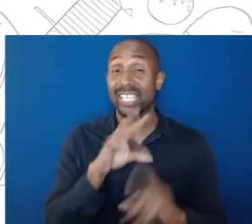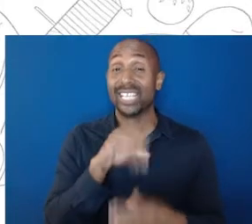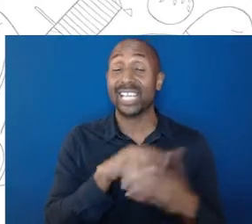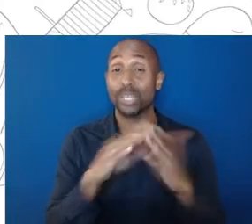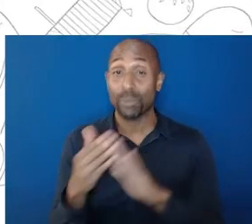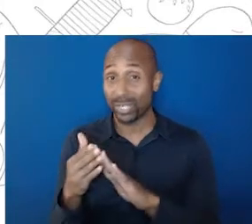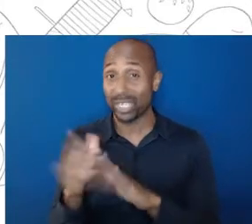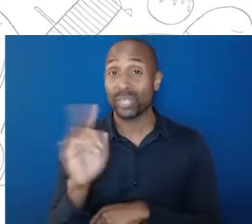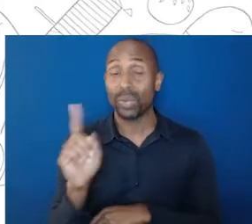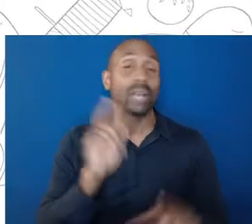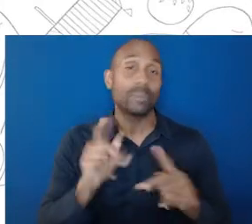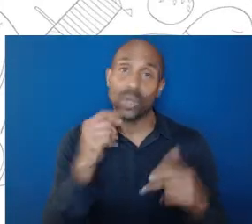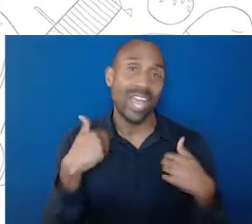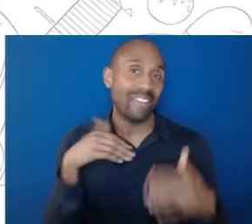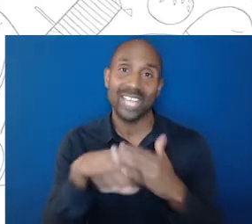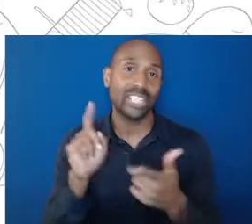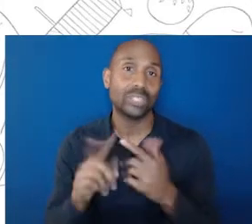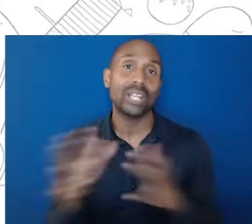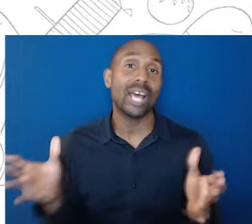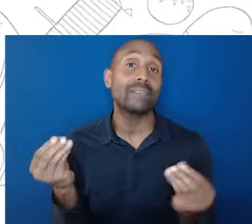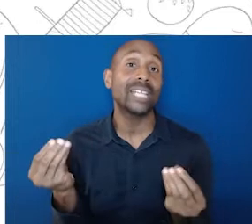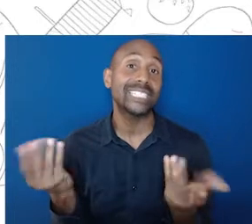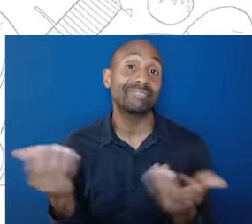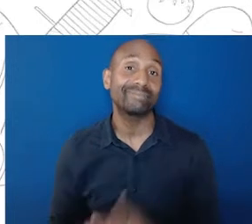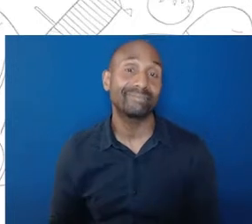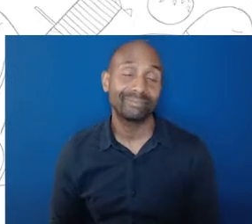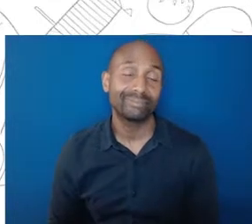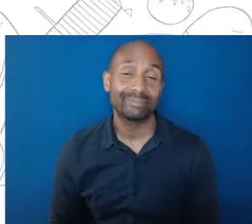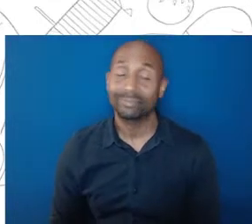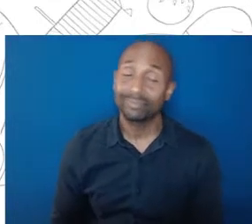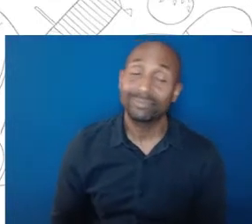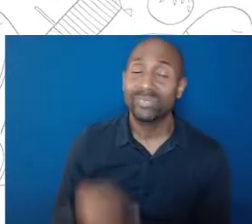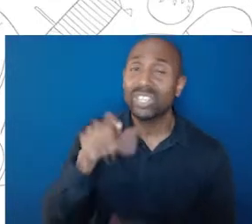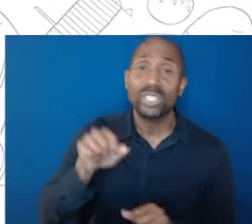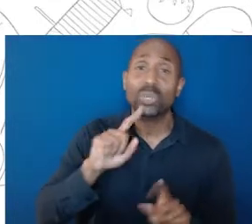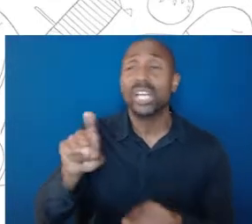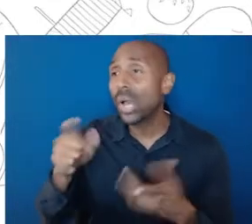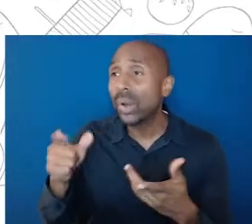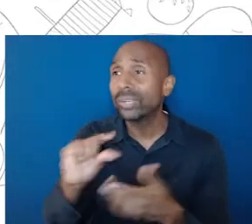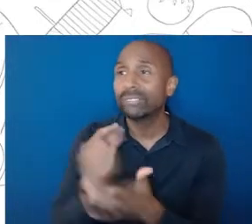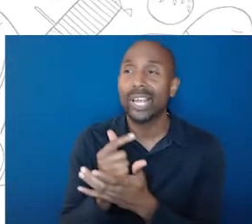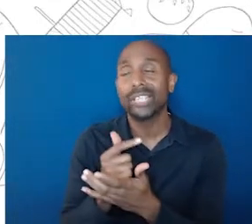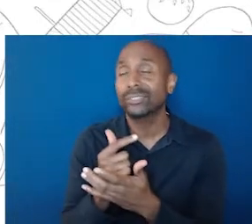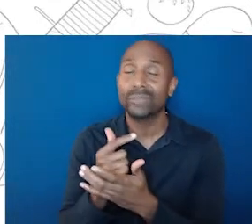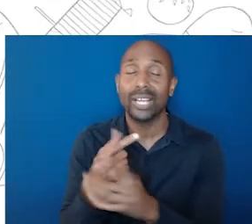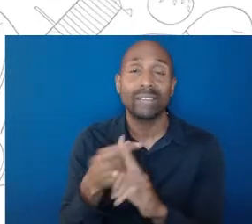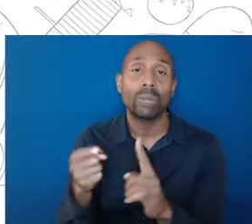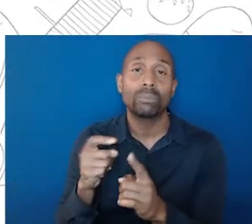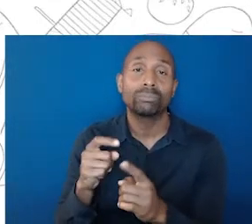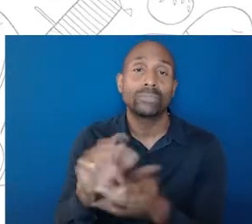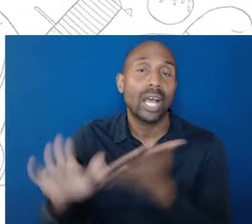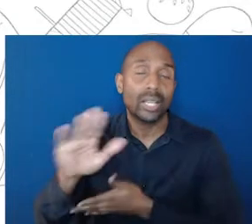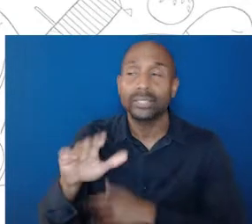in communities where people don't have access to a lot of money. Because I mean, you can go and get a BFA